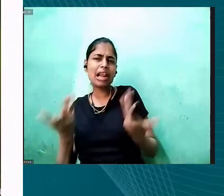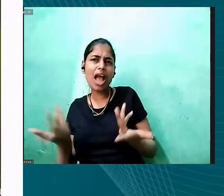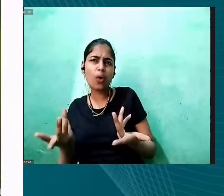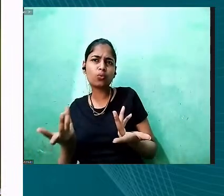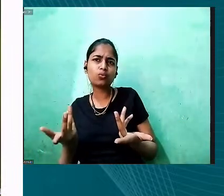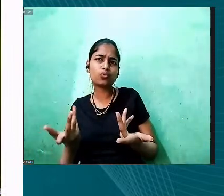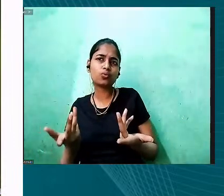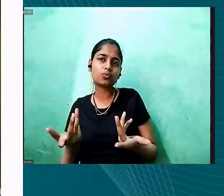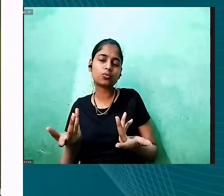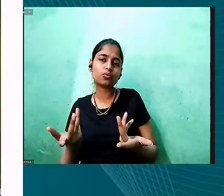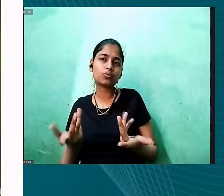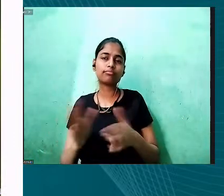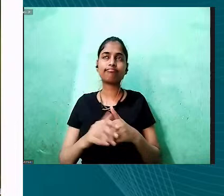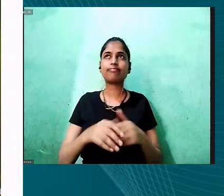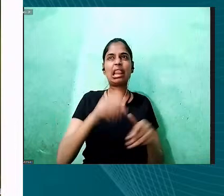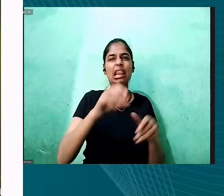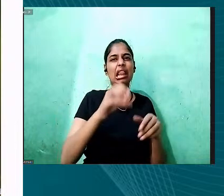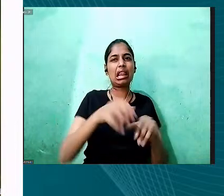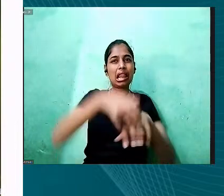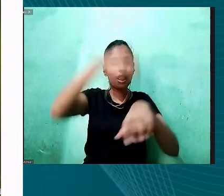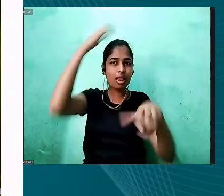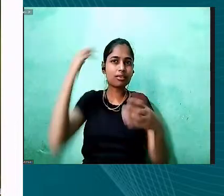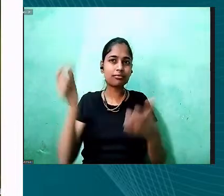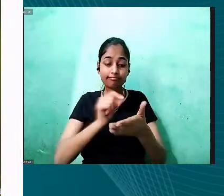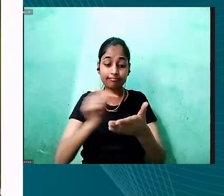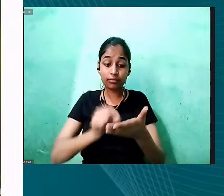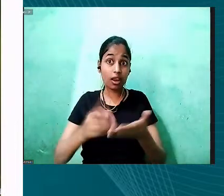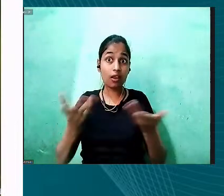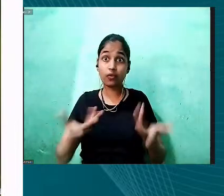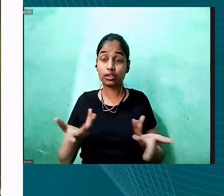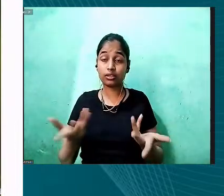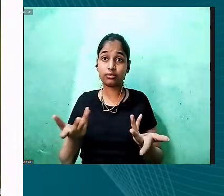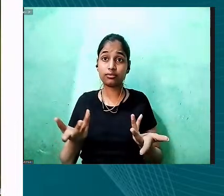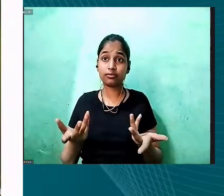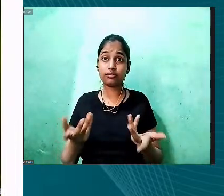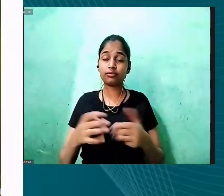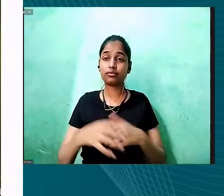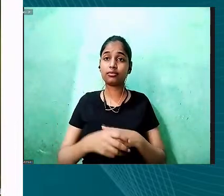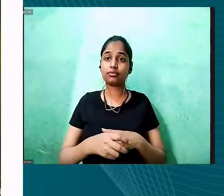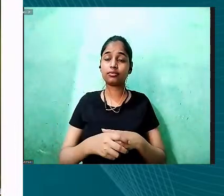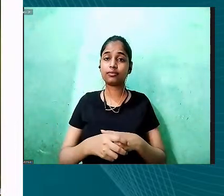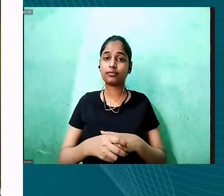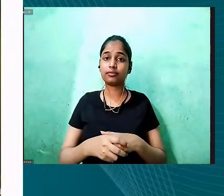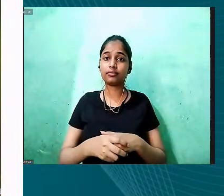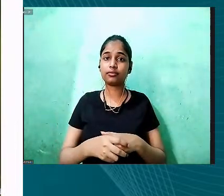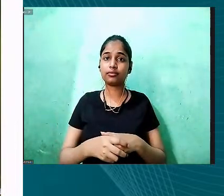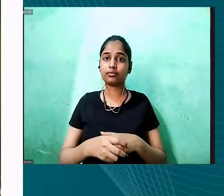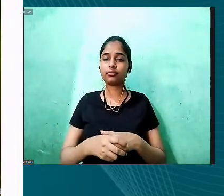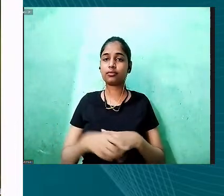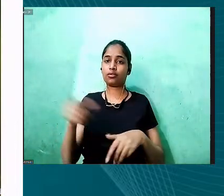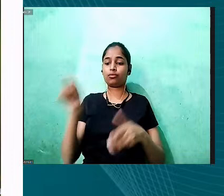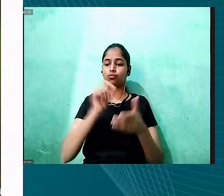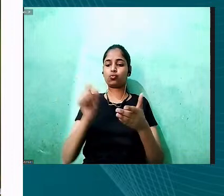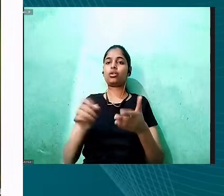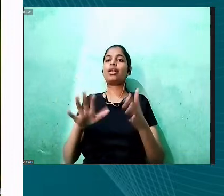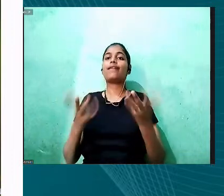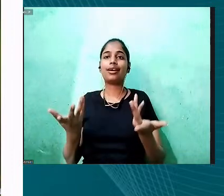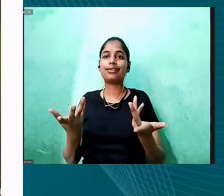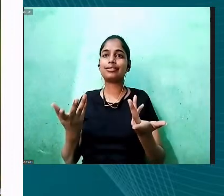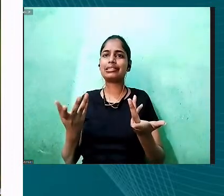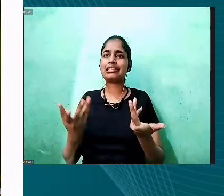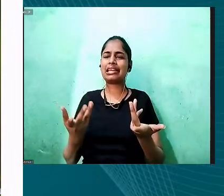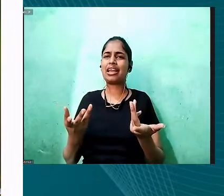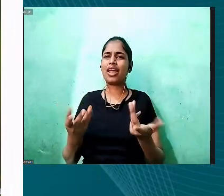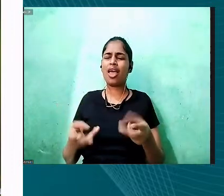pet. So, you have to write that usually people keep a dog or a cat as a pet. So, it was a very different